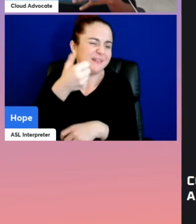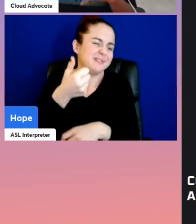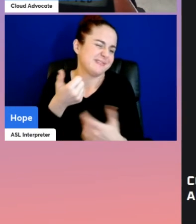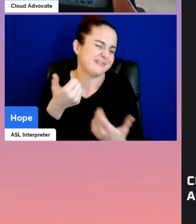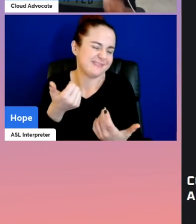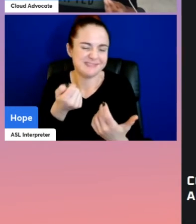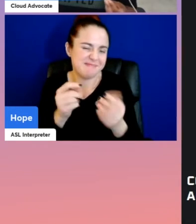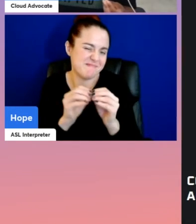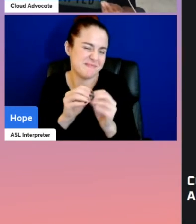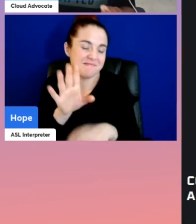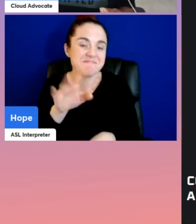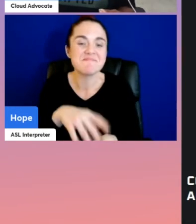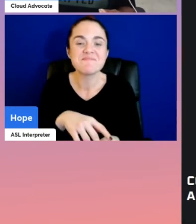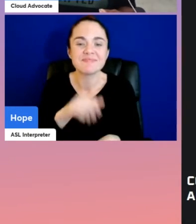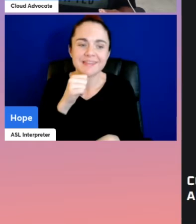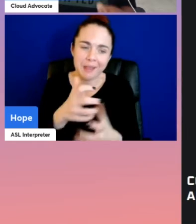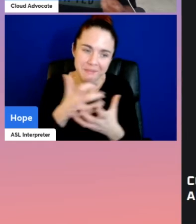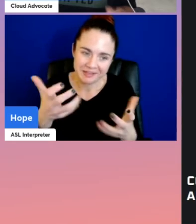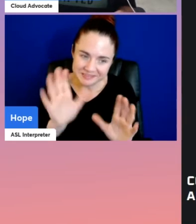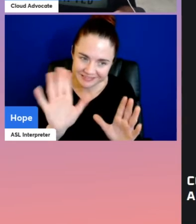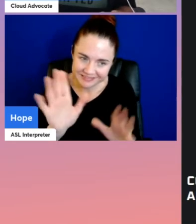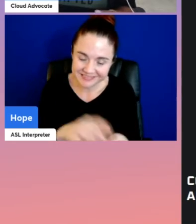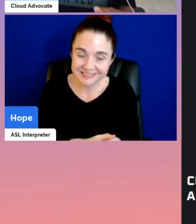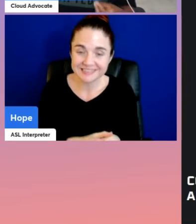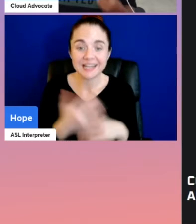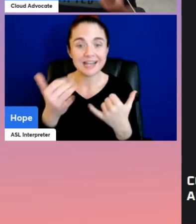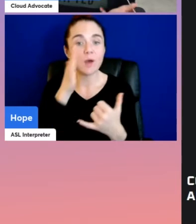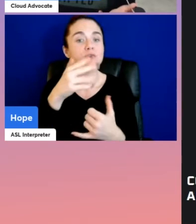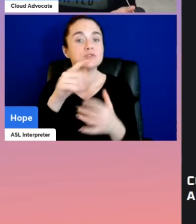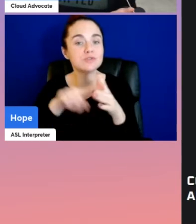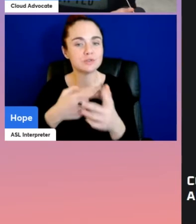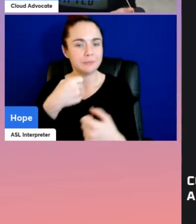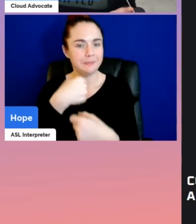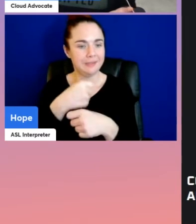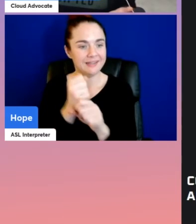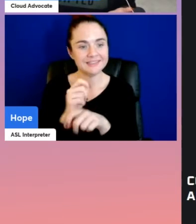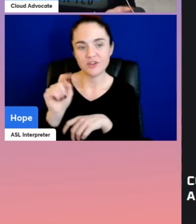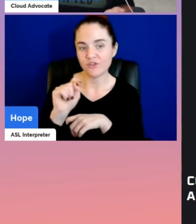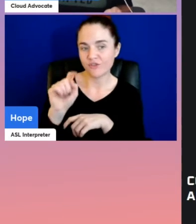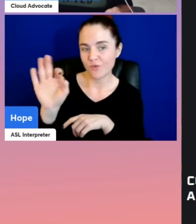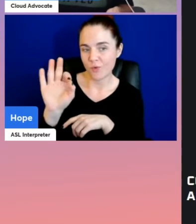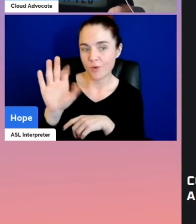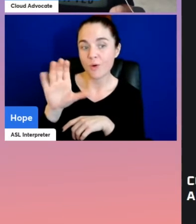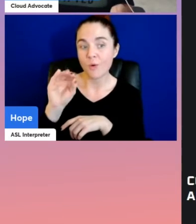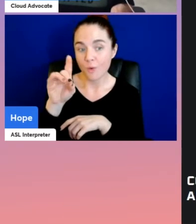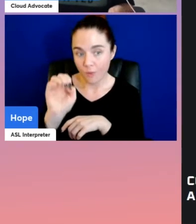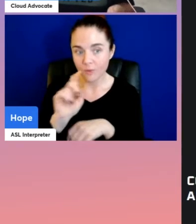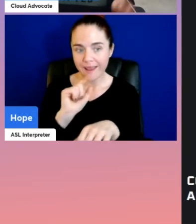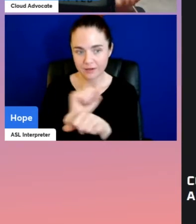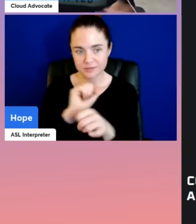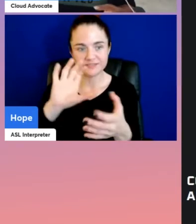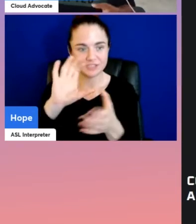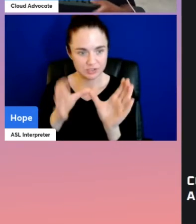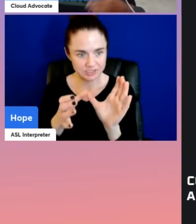start actually creating our Terraform code, or our configuration, so that we can set up AWS VPC,